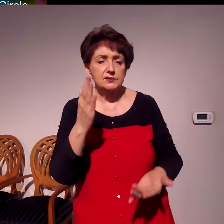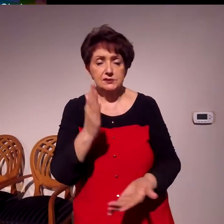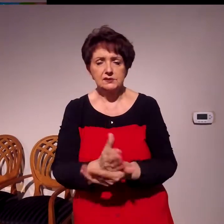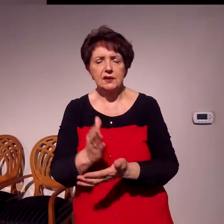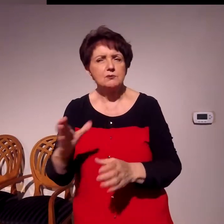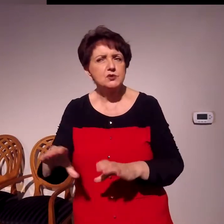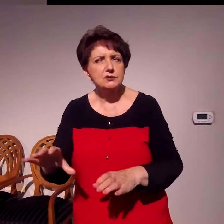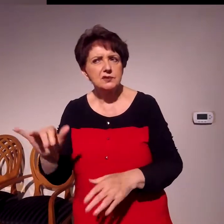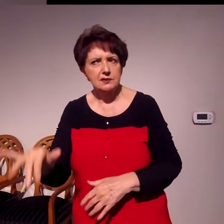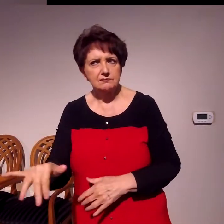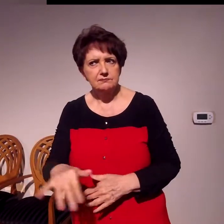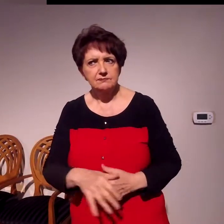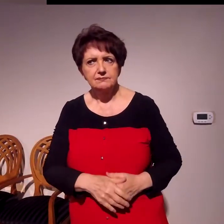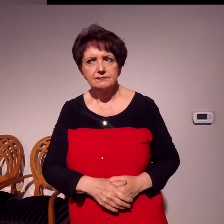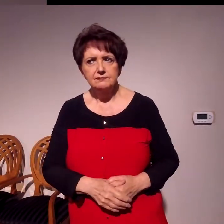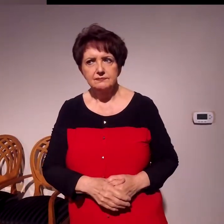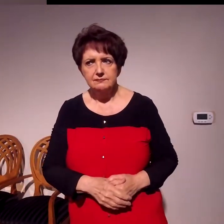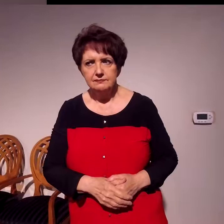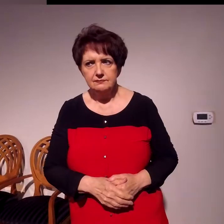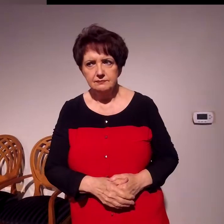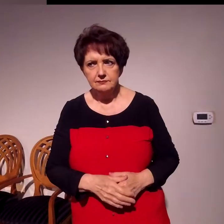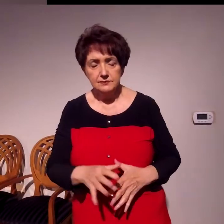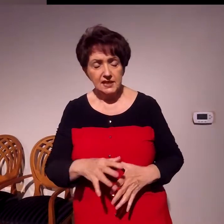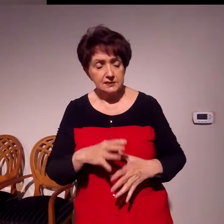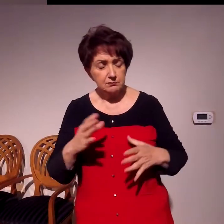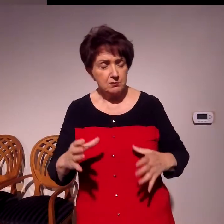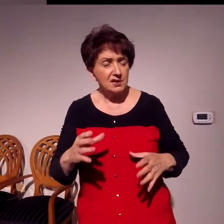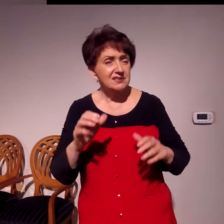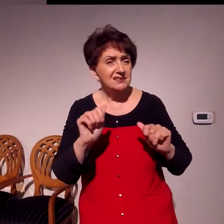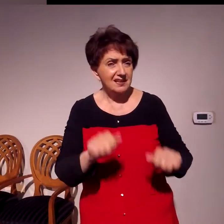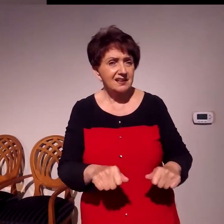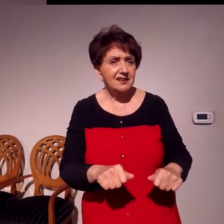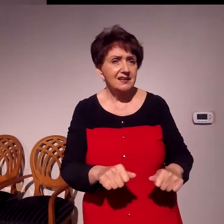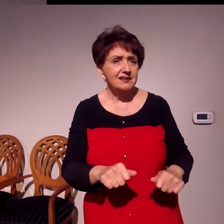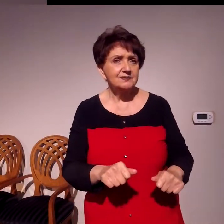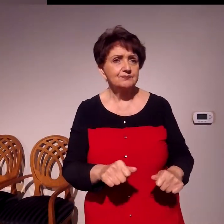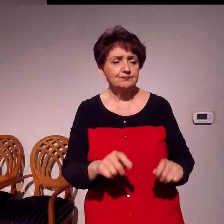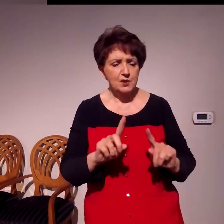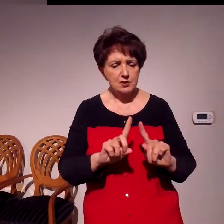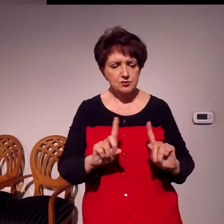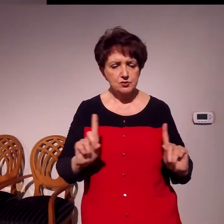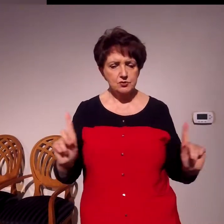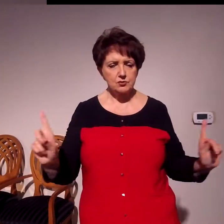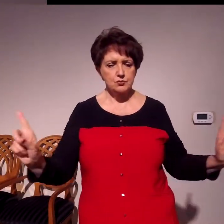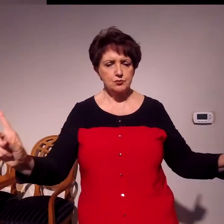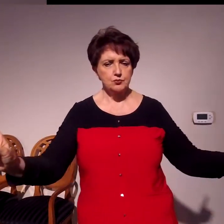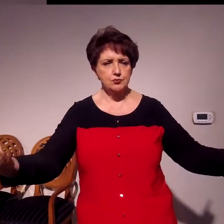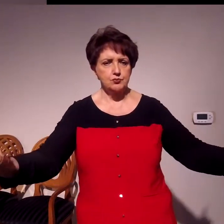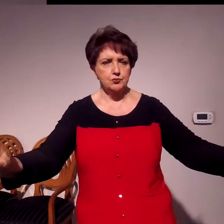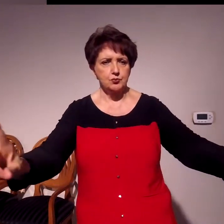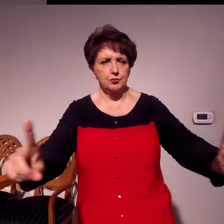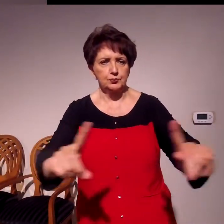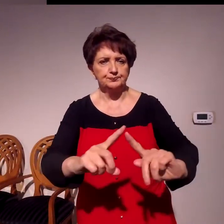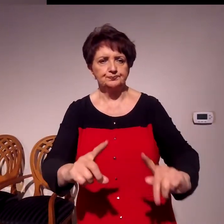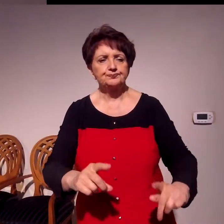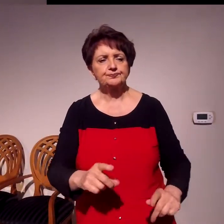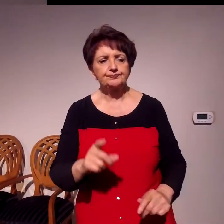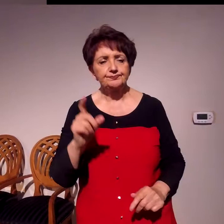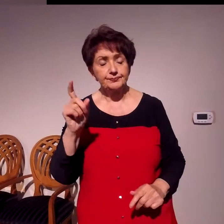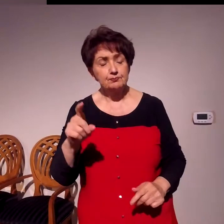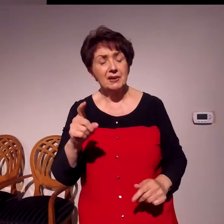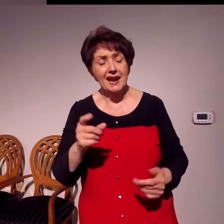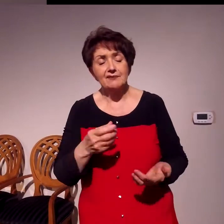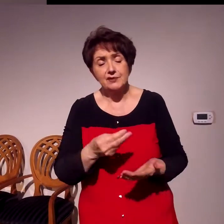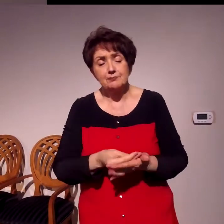I simply, as much as possible, now of course there's some things you have to go down the aisle, I have to get my coffee, I have to get my pickles, these are important things, right? And you